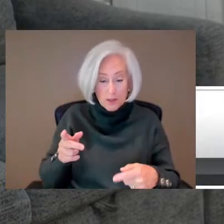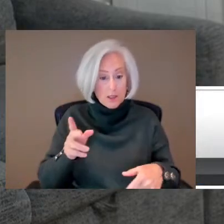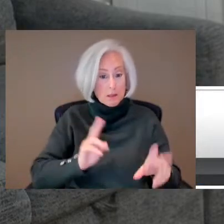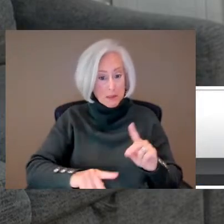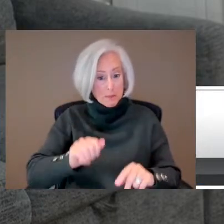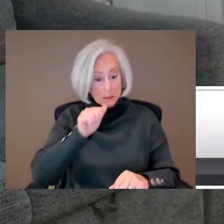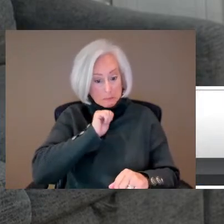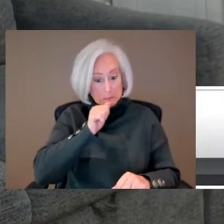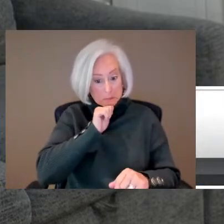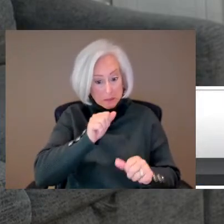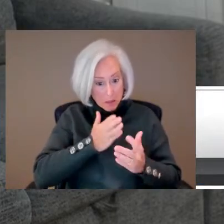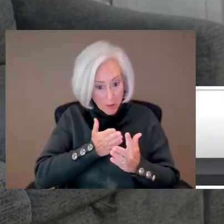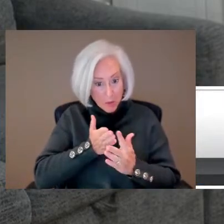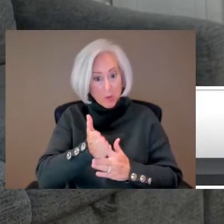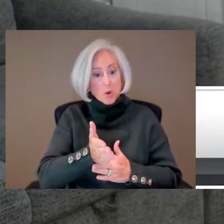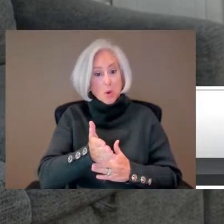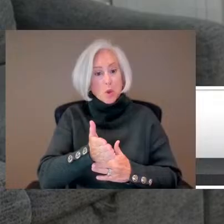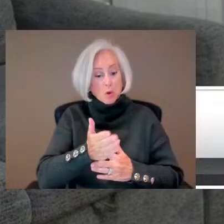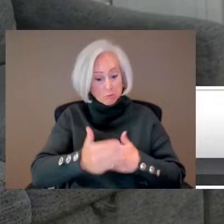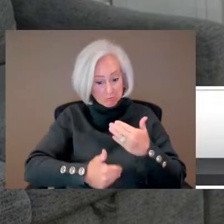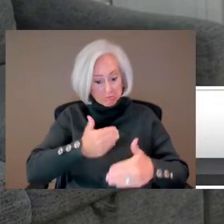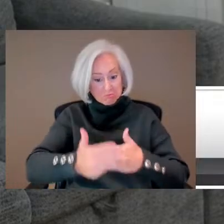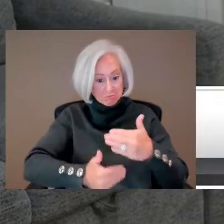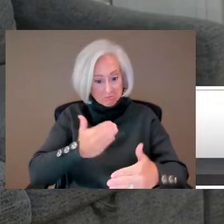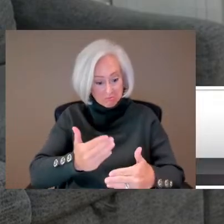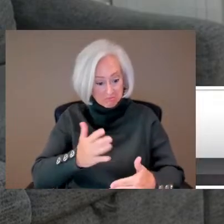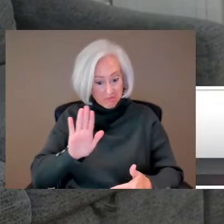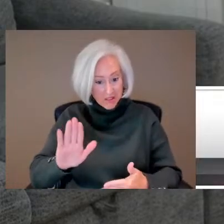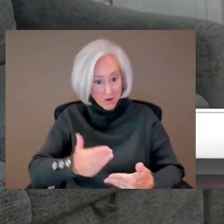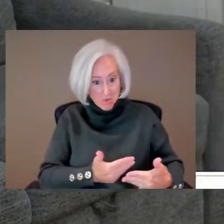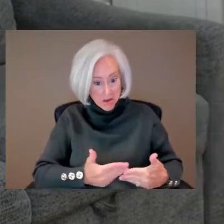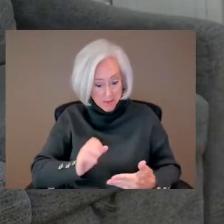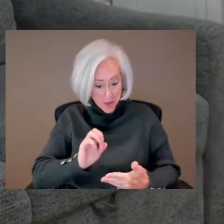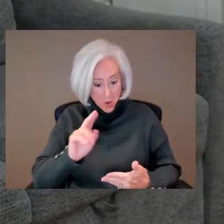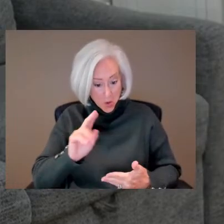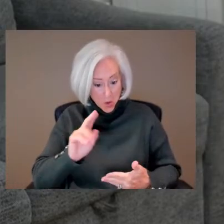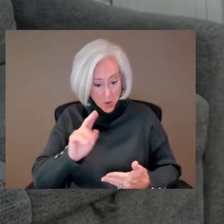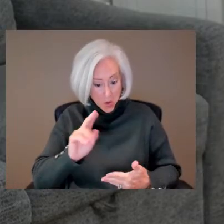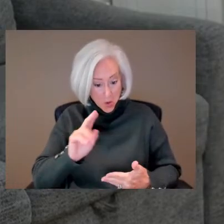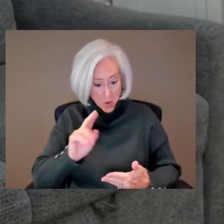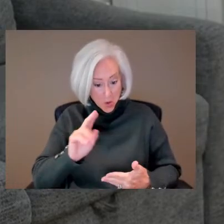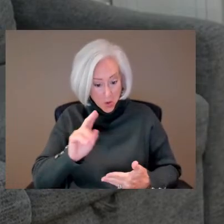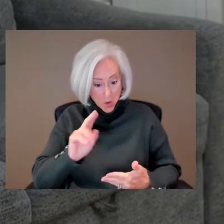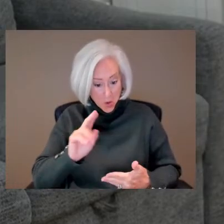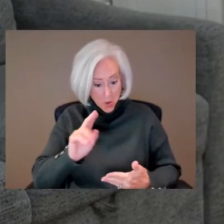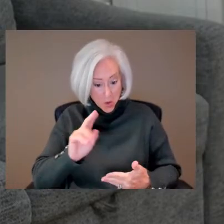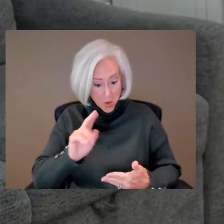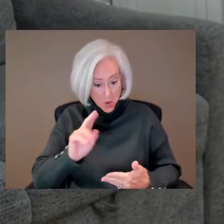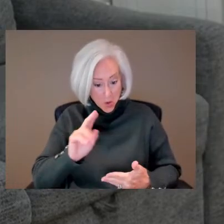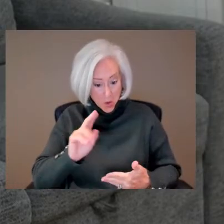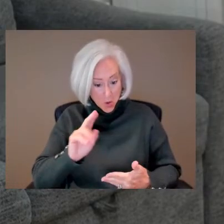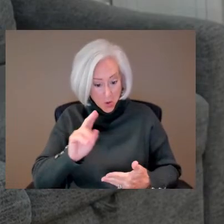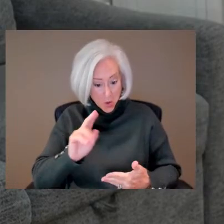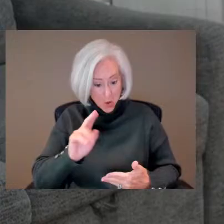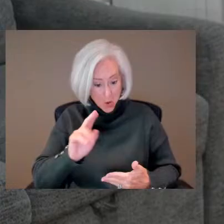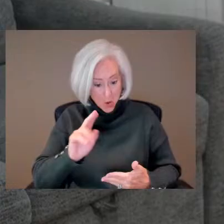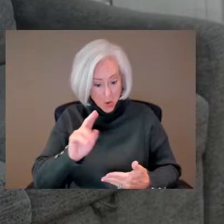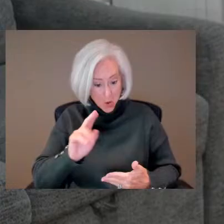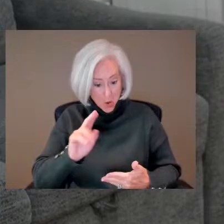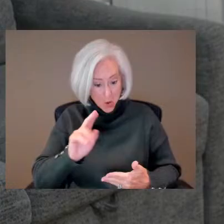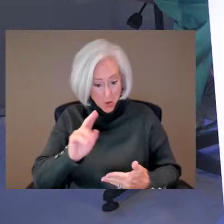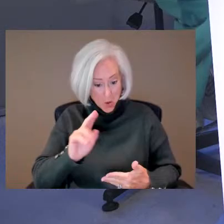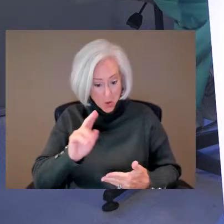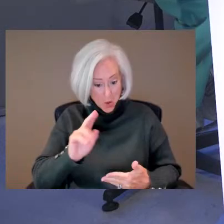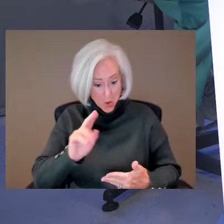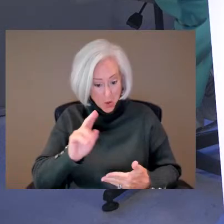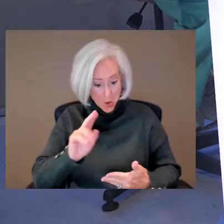live, their babies are okay. And she's like, yeah, it happens more than you would think. So. Dr. Rader, what types